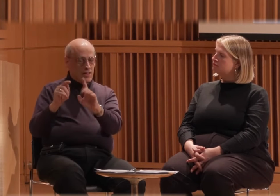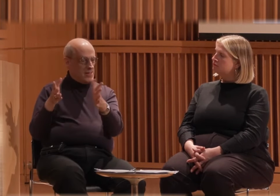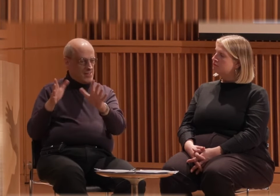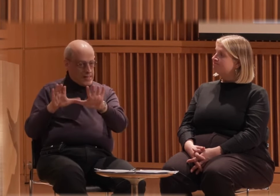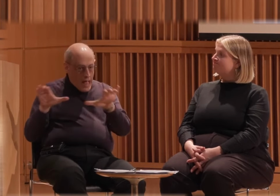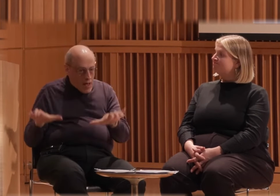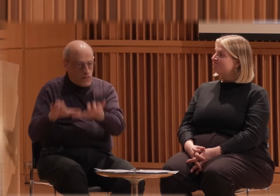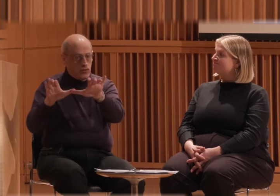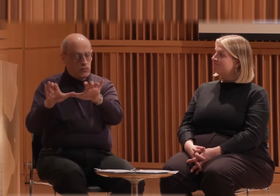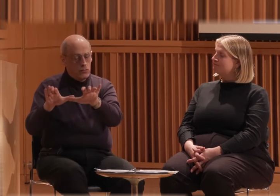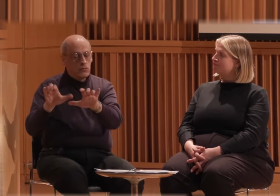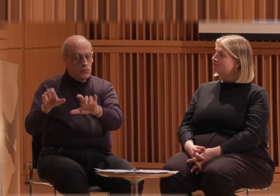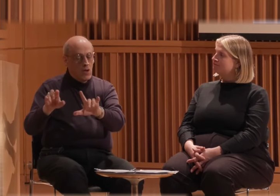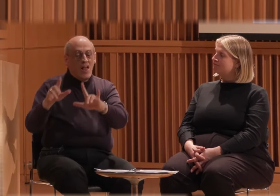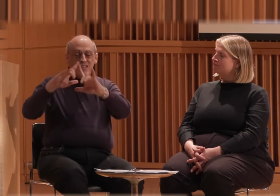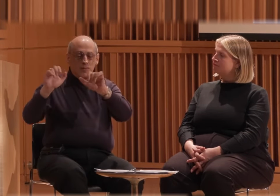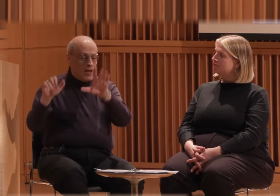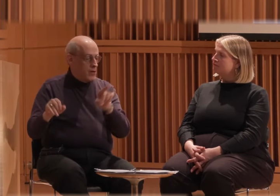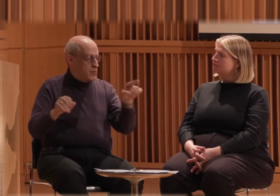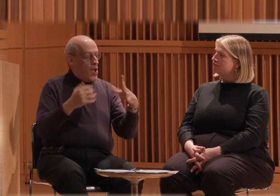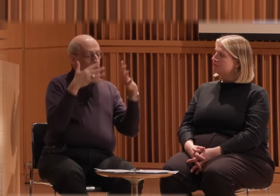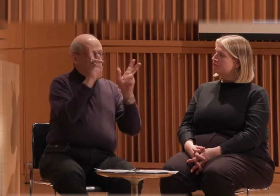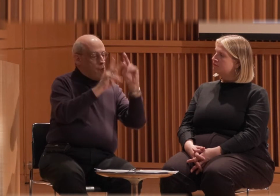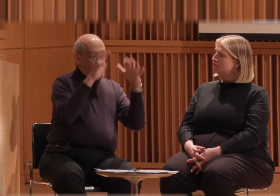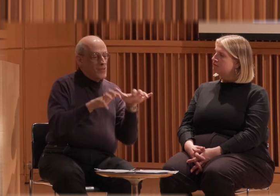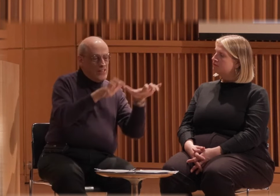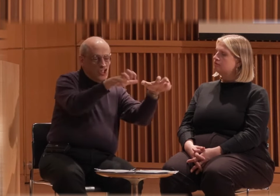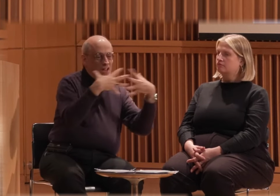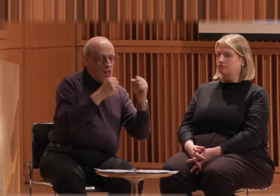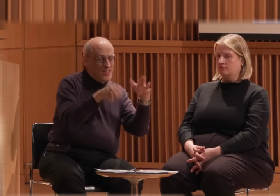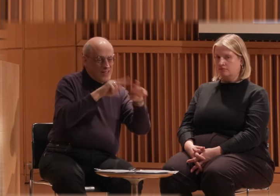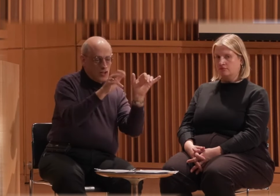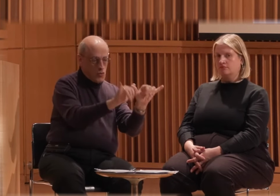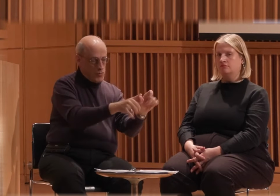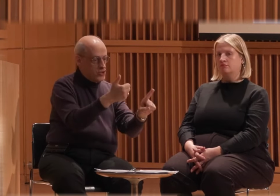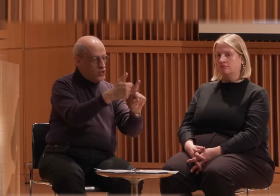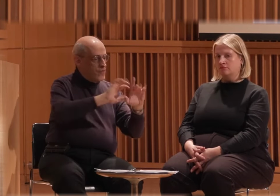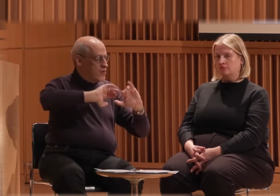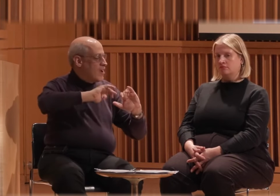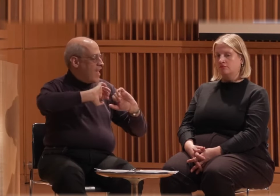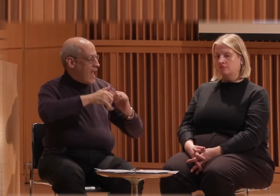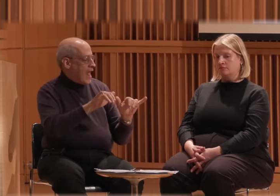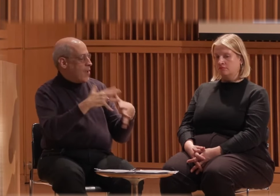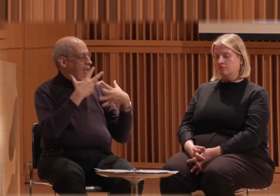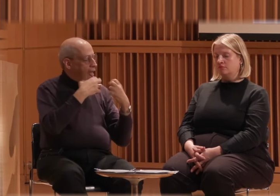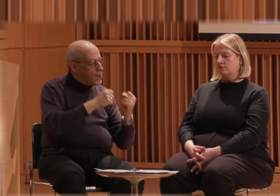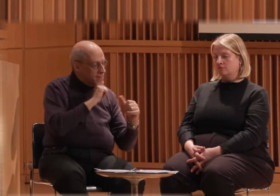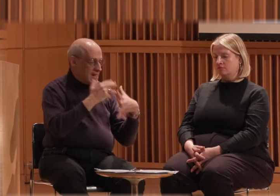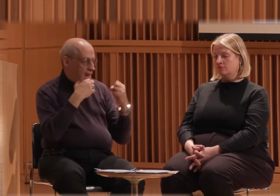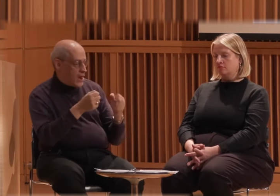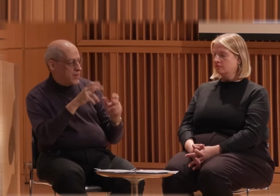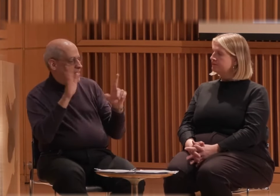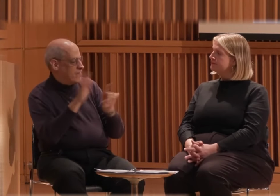enterprise, and then on the other hand, you have population health, which is an actual measure of how healthy or not a society is